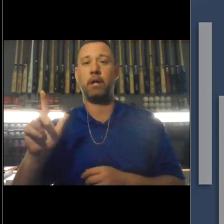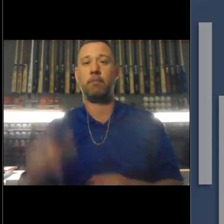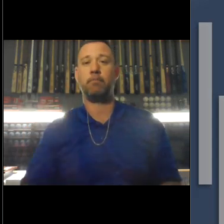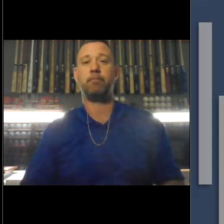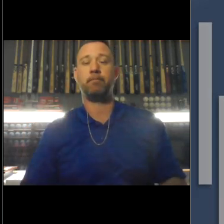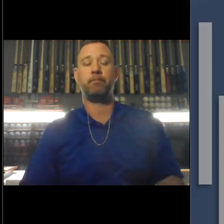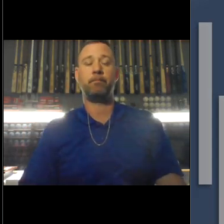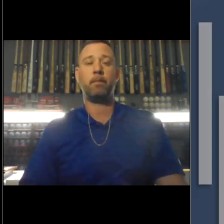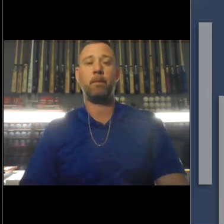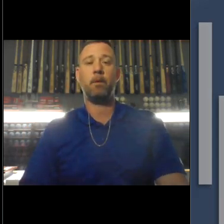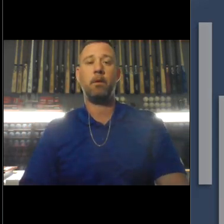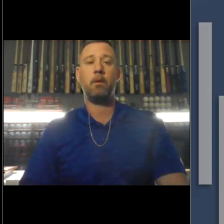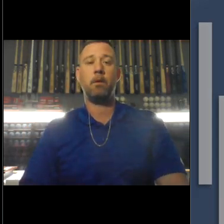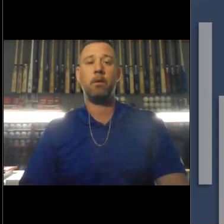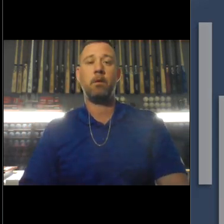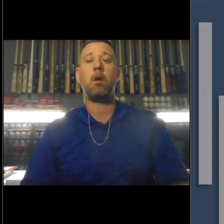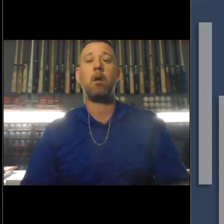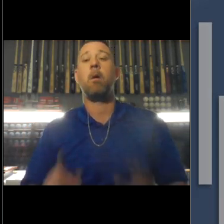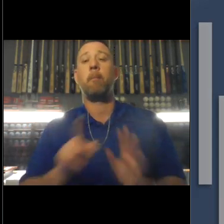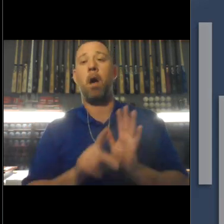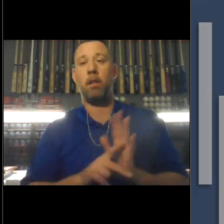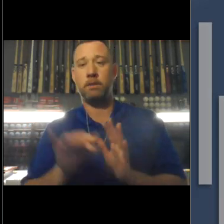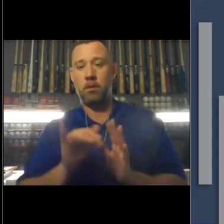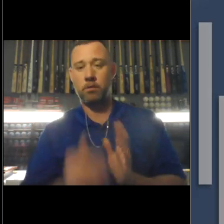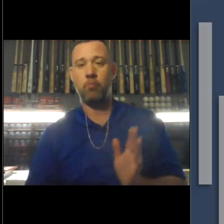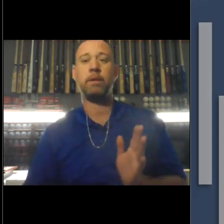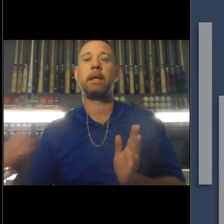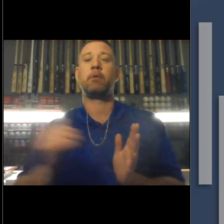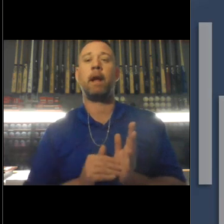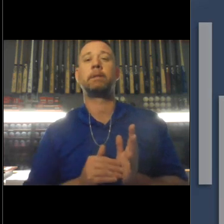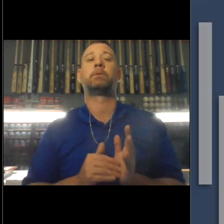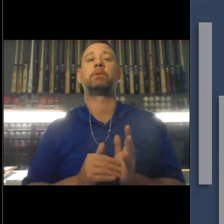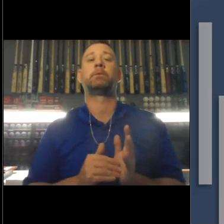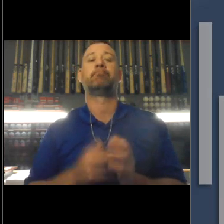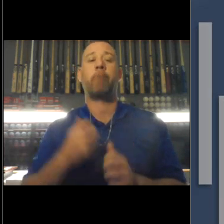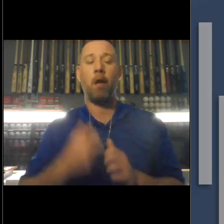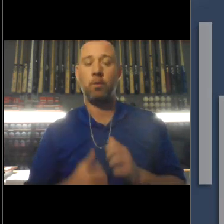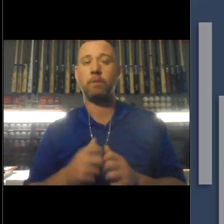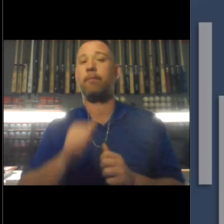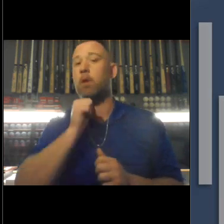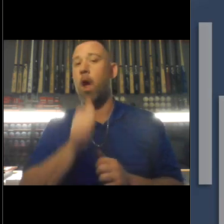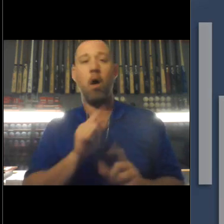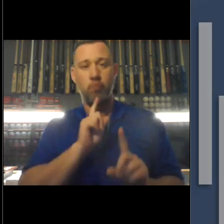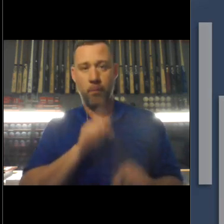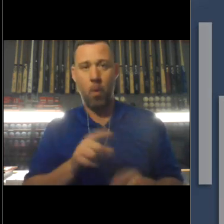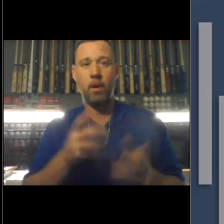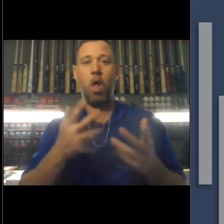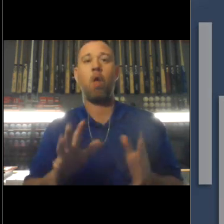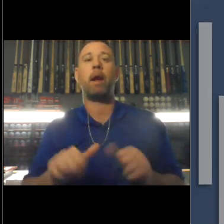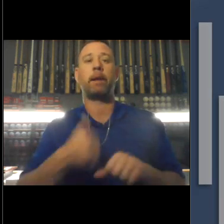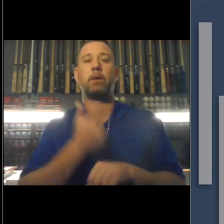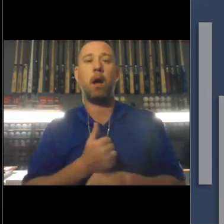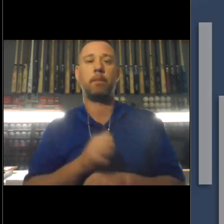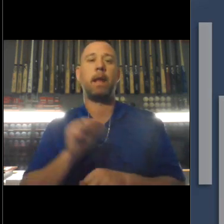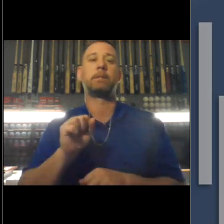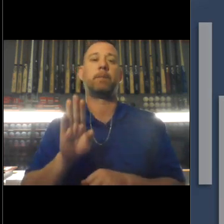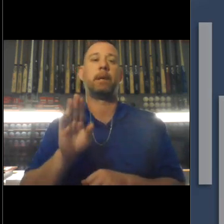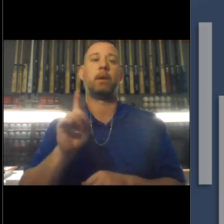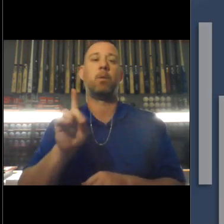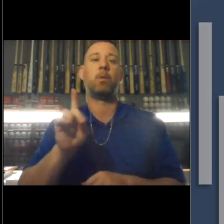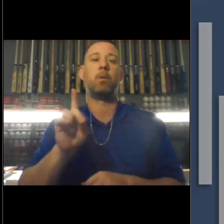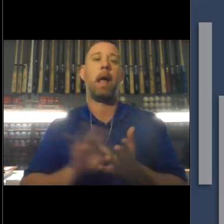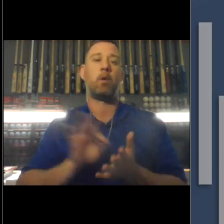The policy also reiterates the consequences of non-reporting that are already adopted in the SB1 accountability